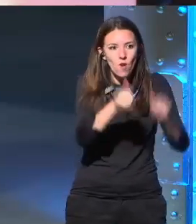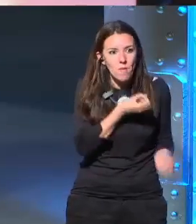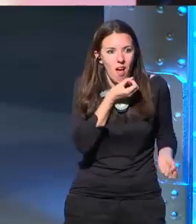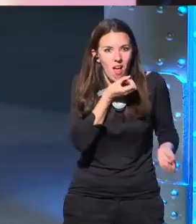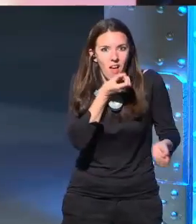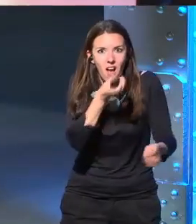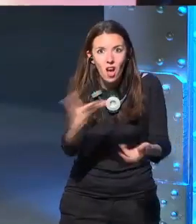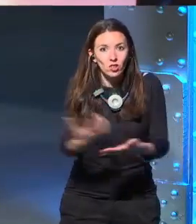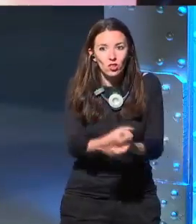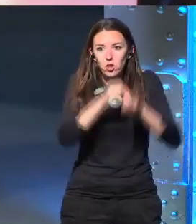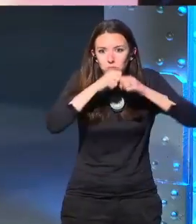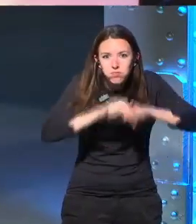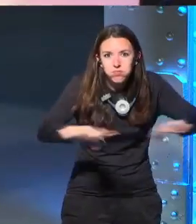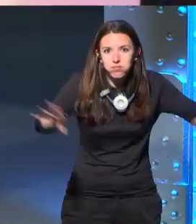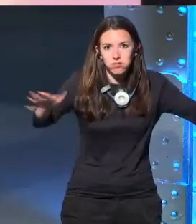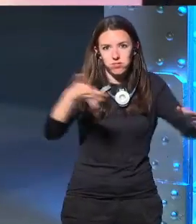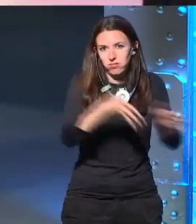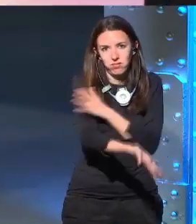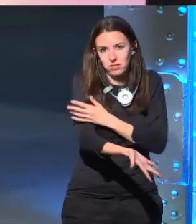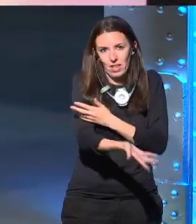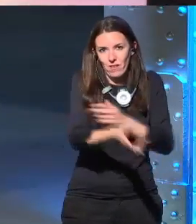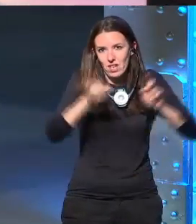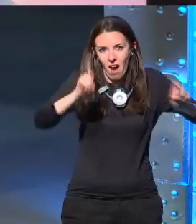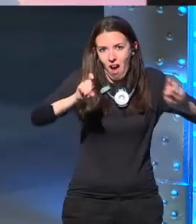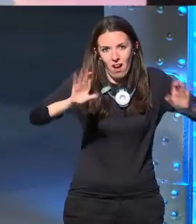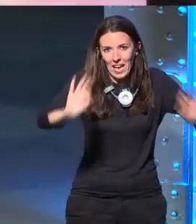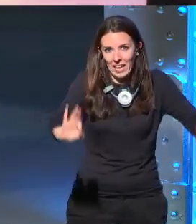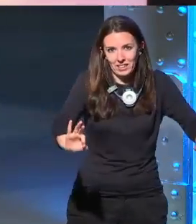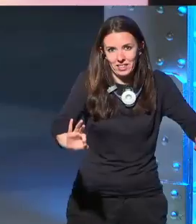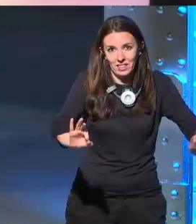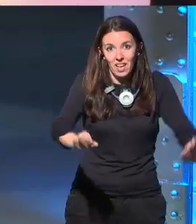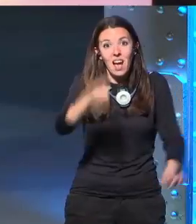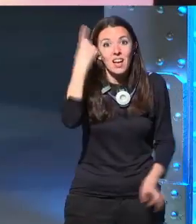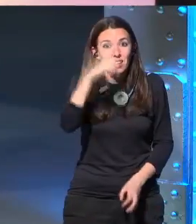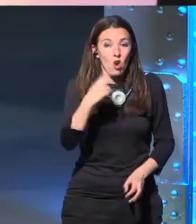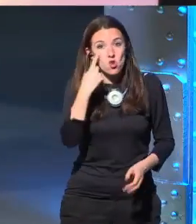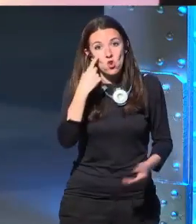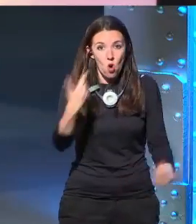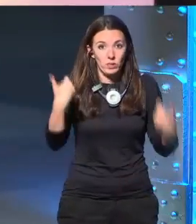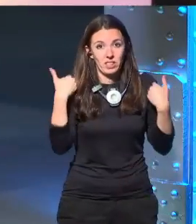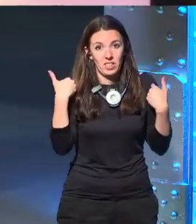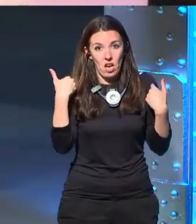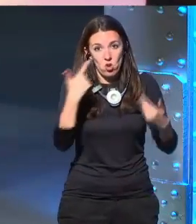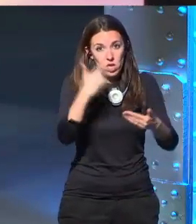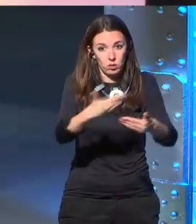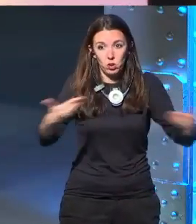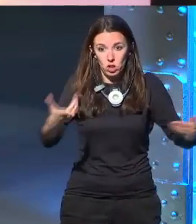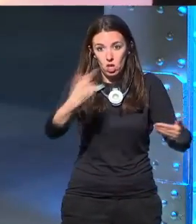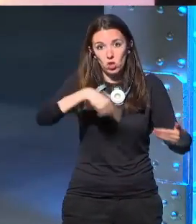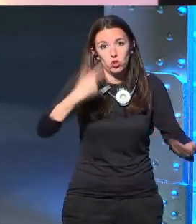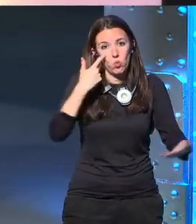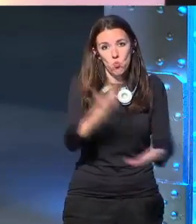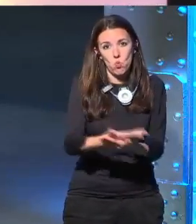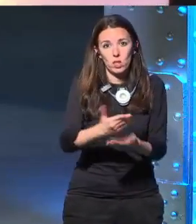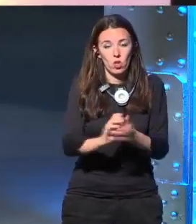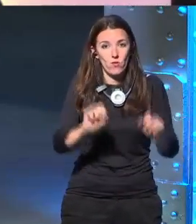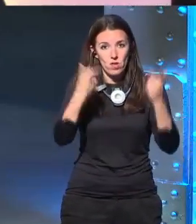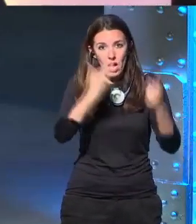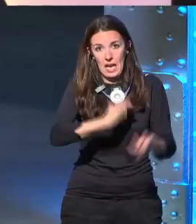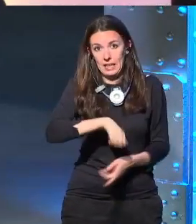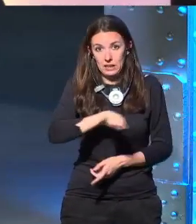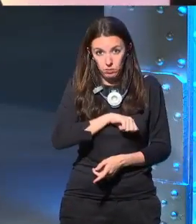how he explains it, and he reaches everyone. He's a mainstream author. as a curator, we will have the